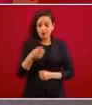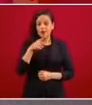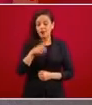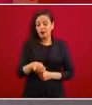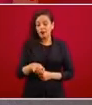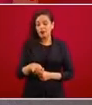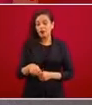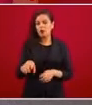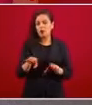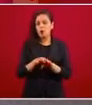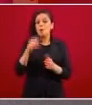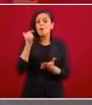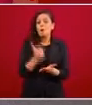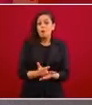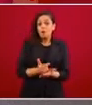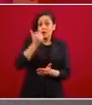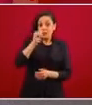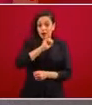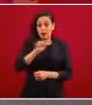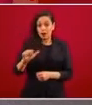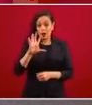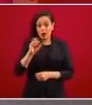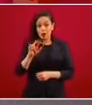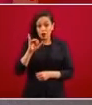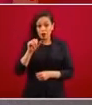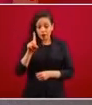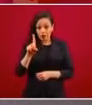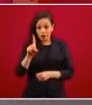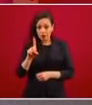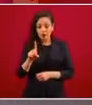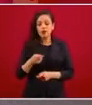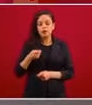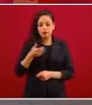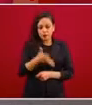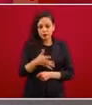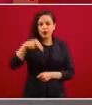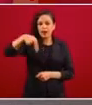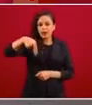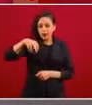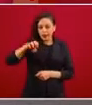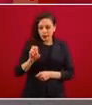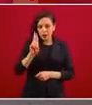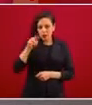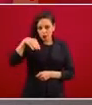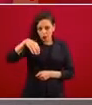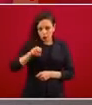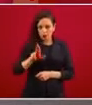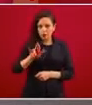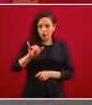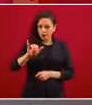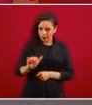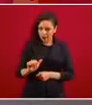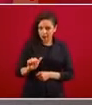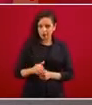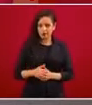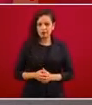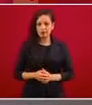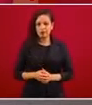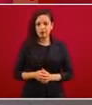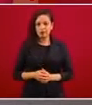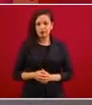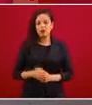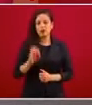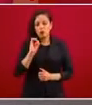to the history, to the story I was sharing with you, the severe version of COVID can be, for